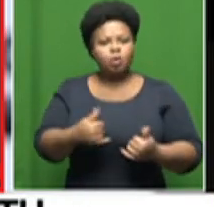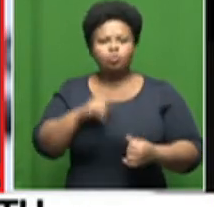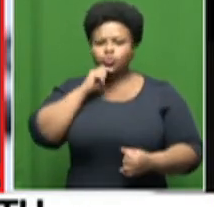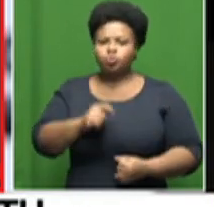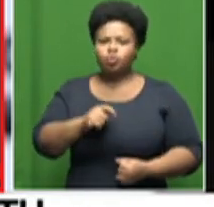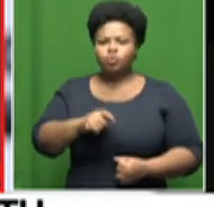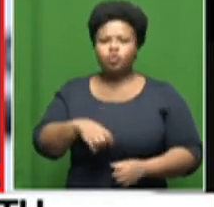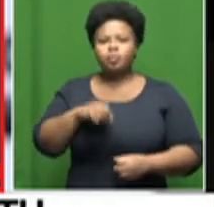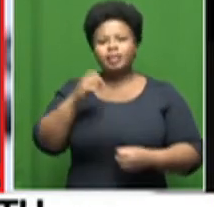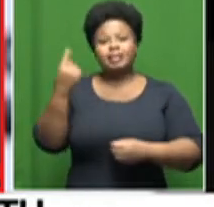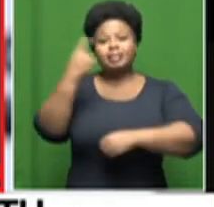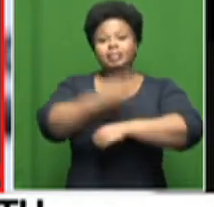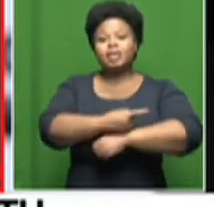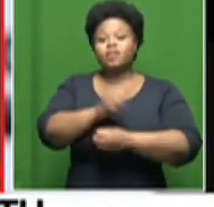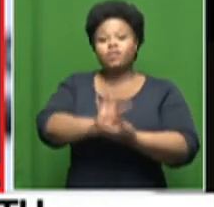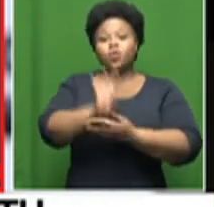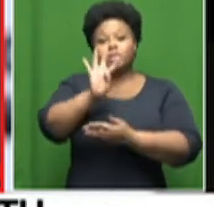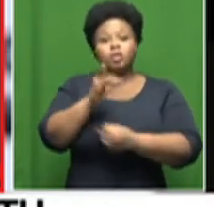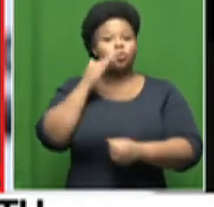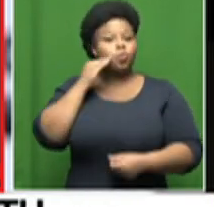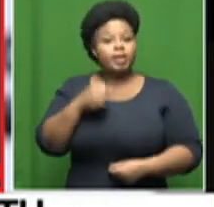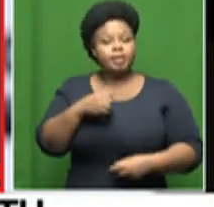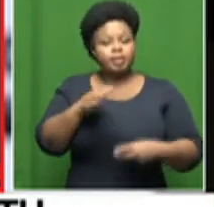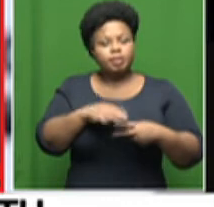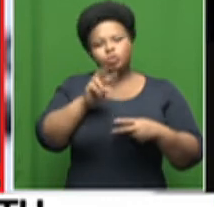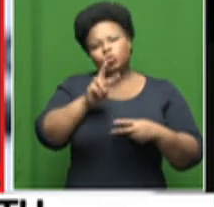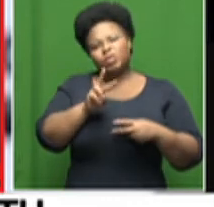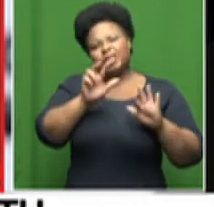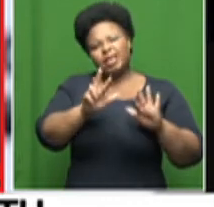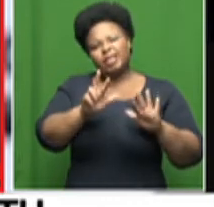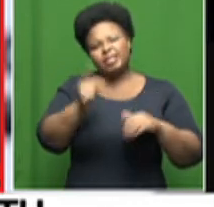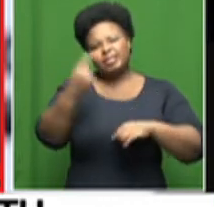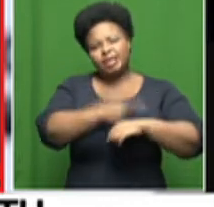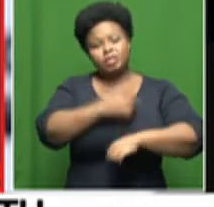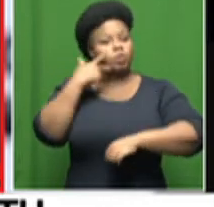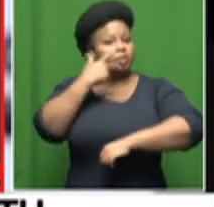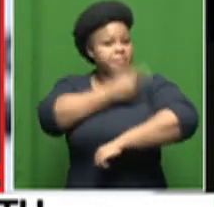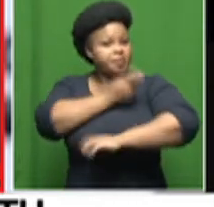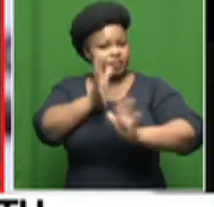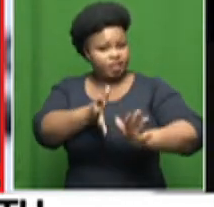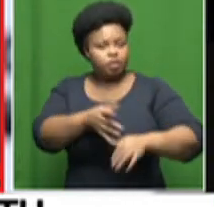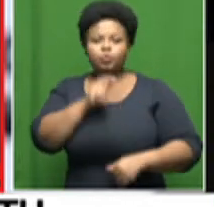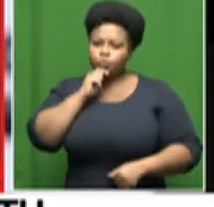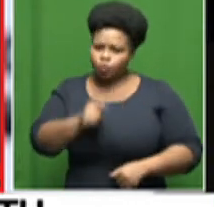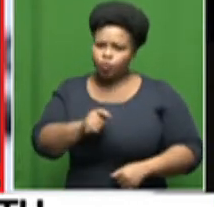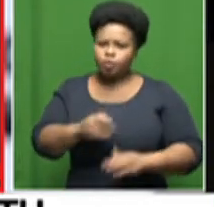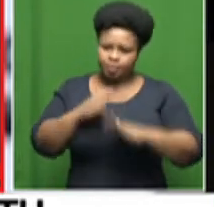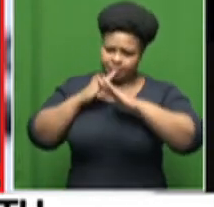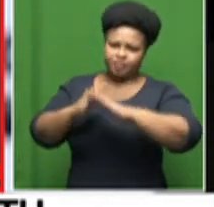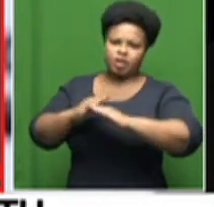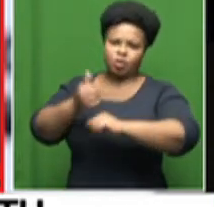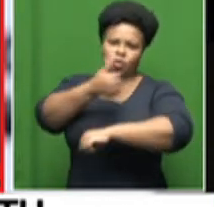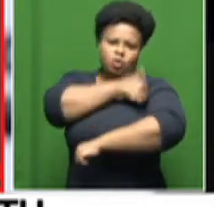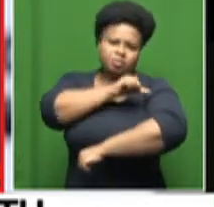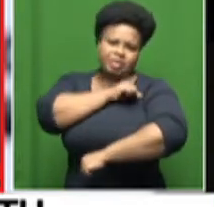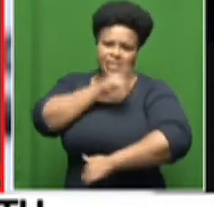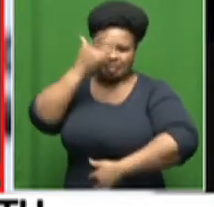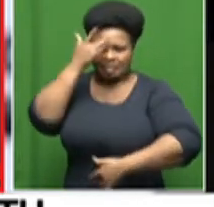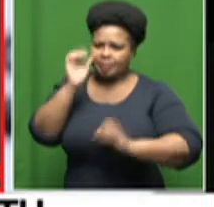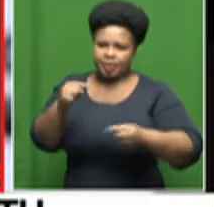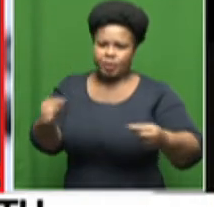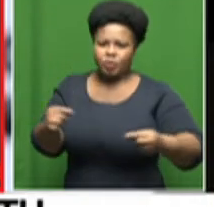from day 14 and 28 days after vaccination will protect against hospitalization